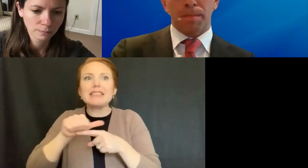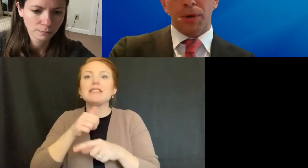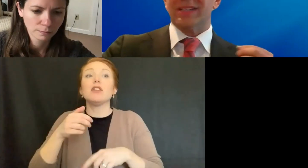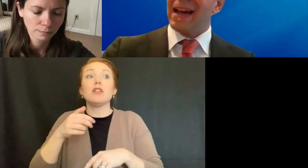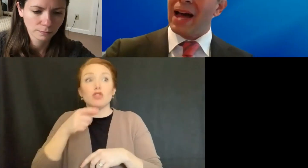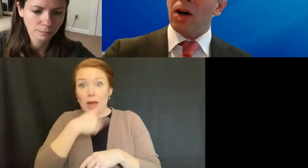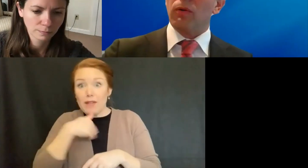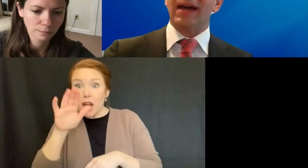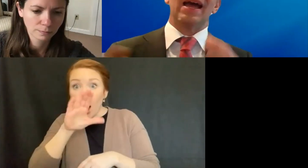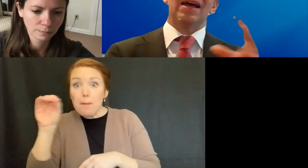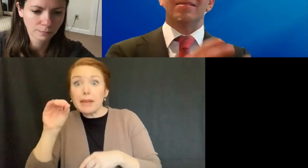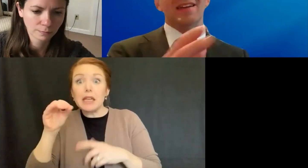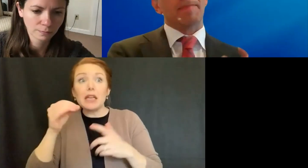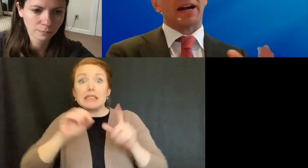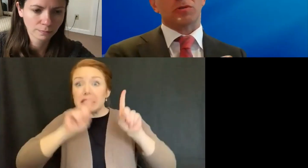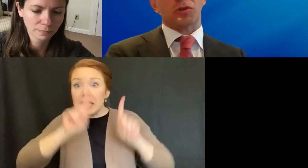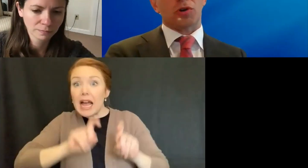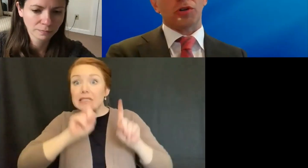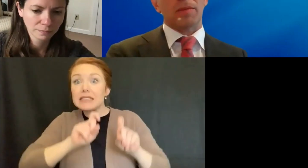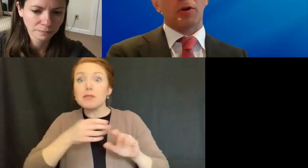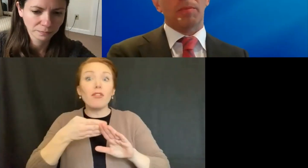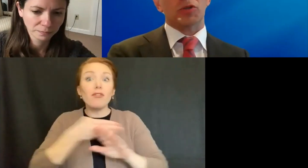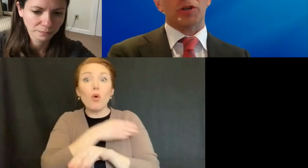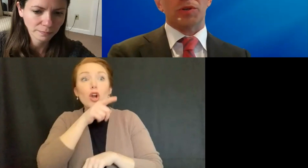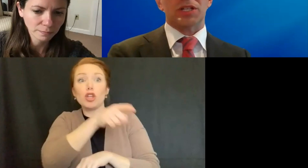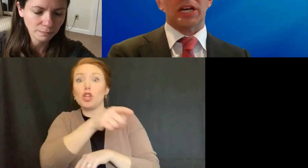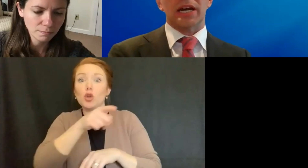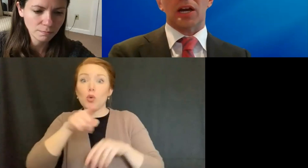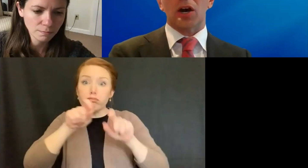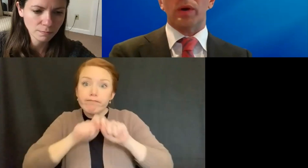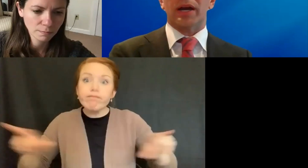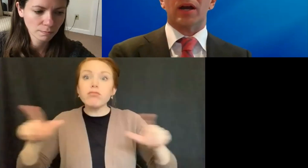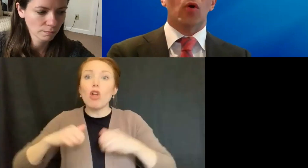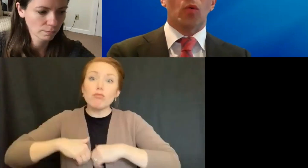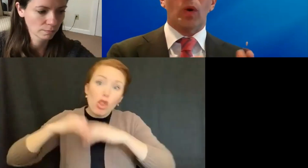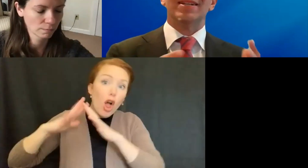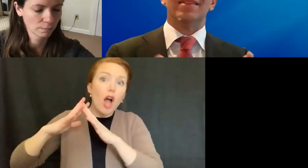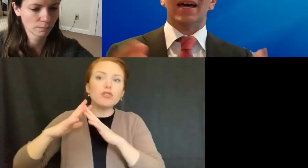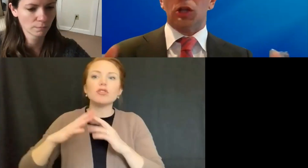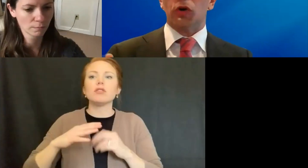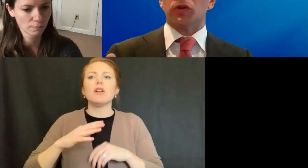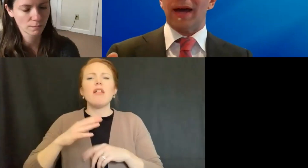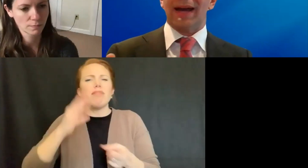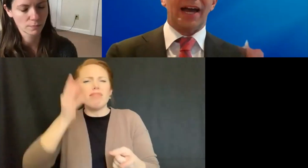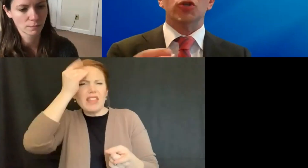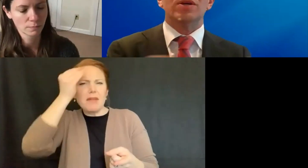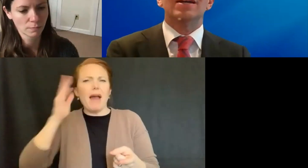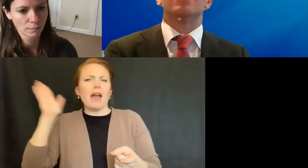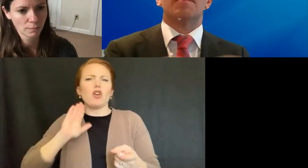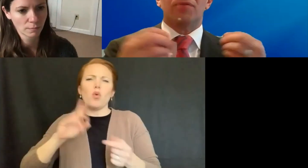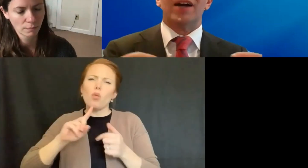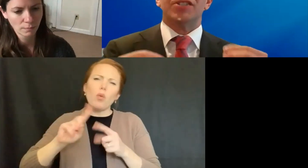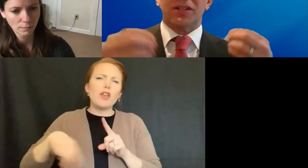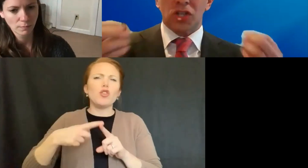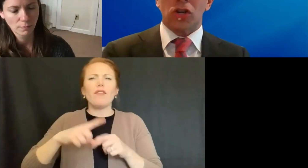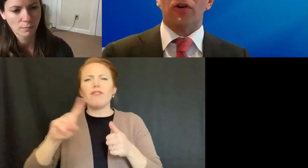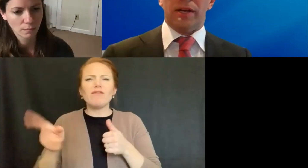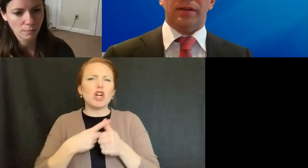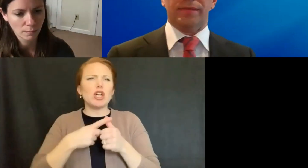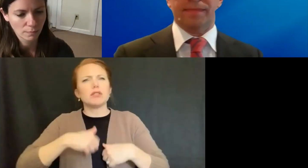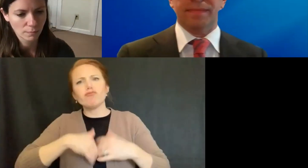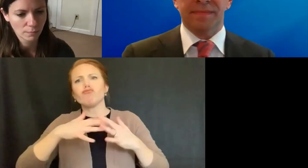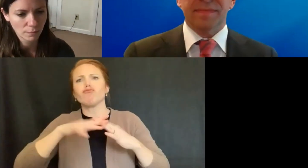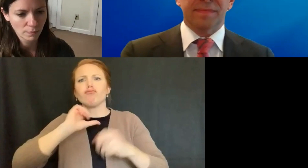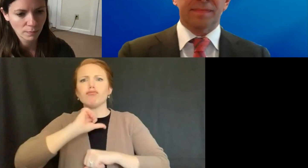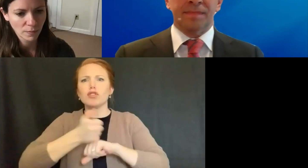went hard and built it out? Like, think back to those early moments when you were just getting it going. What did that look like? How did you get the project